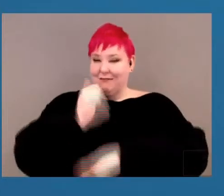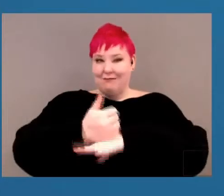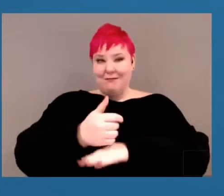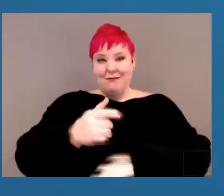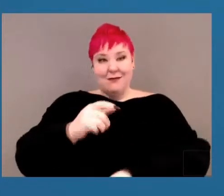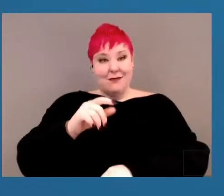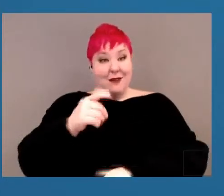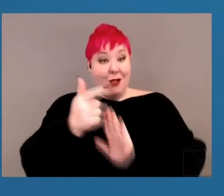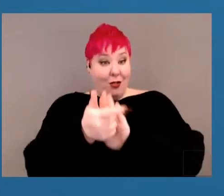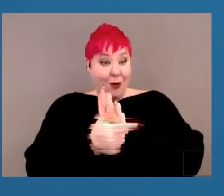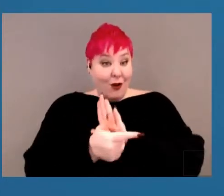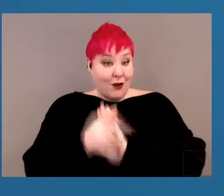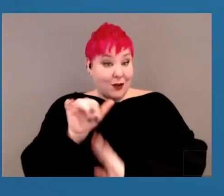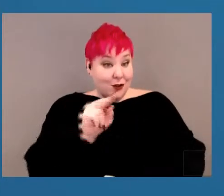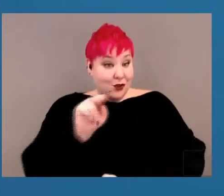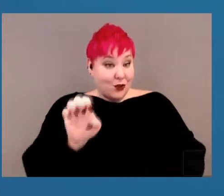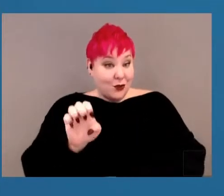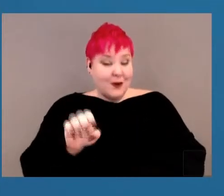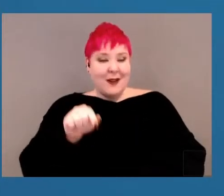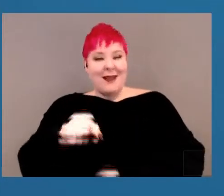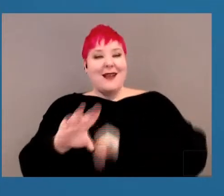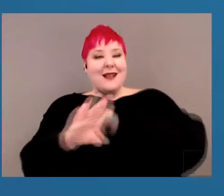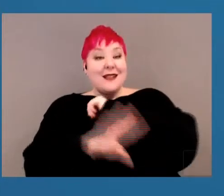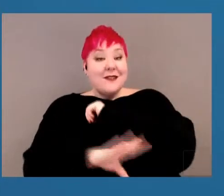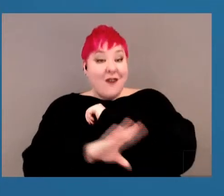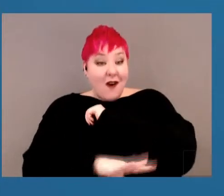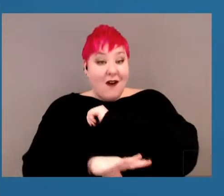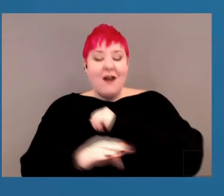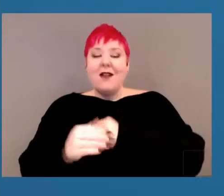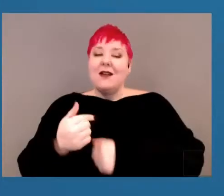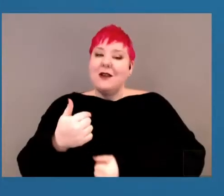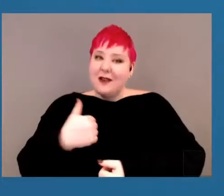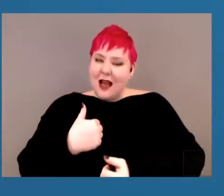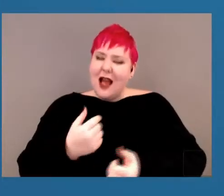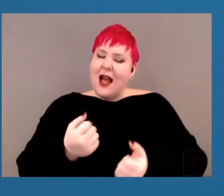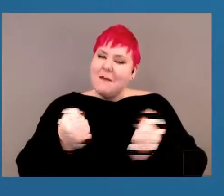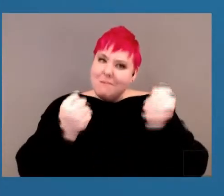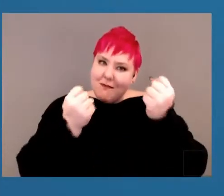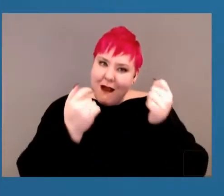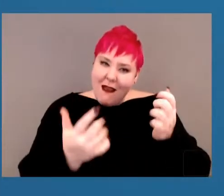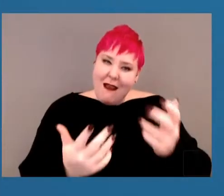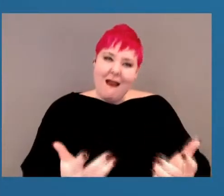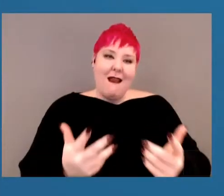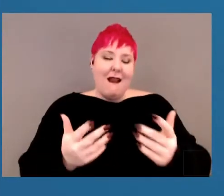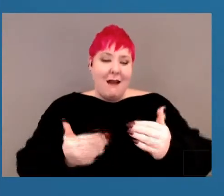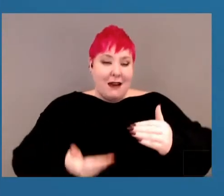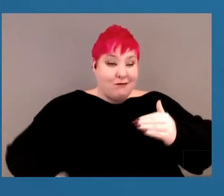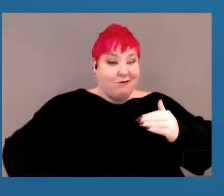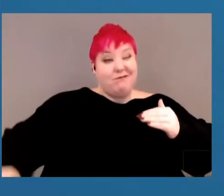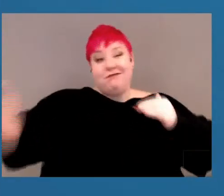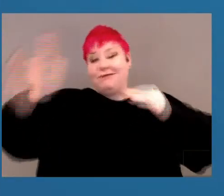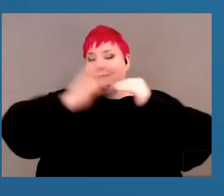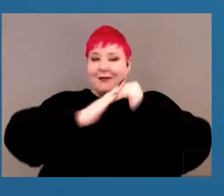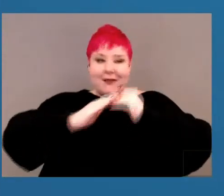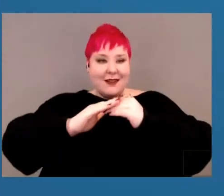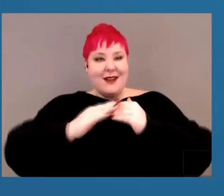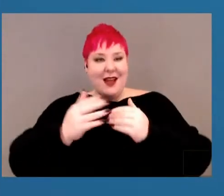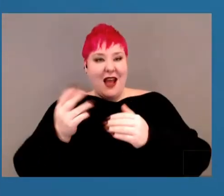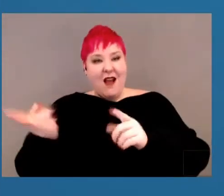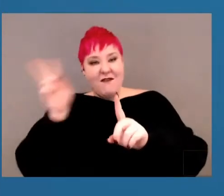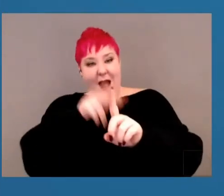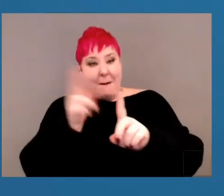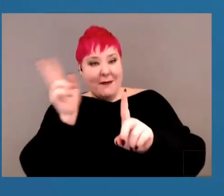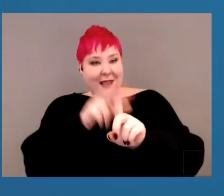fall alone, there's been a huge spike in applications at all of our community colleges. That's what I want to help support